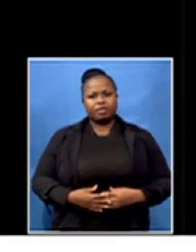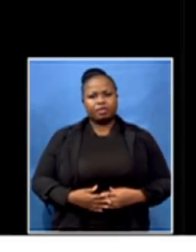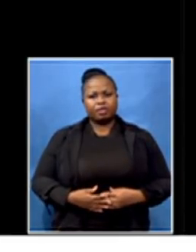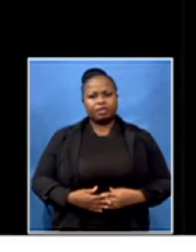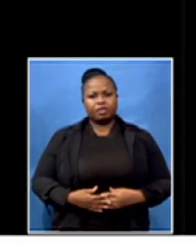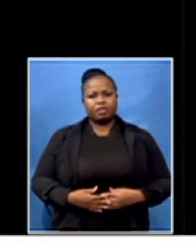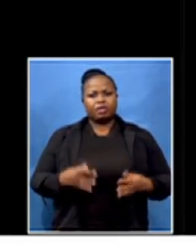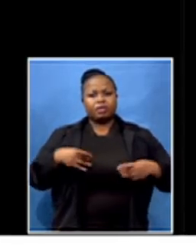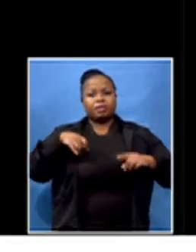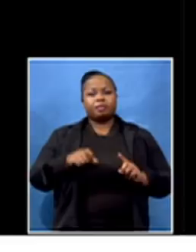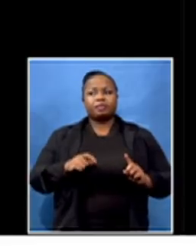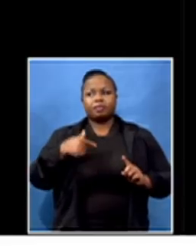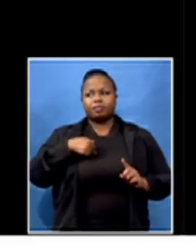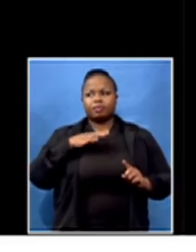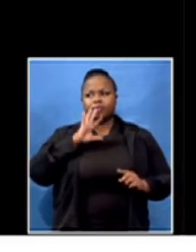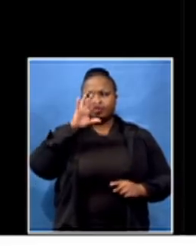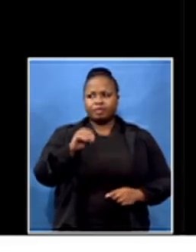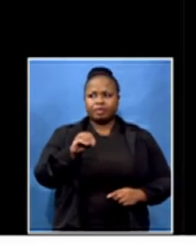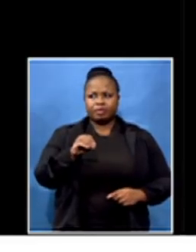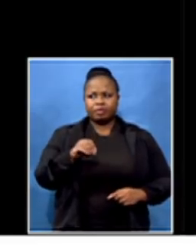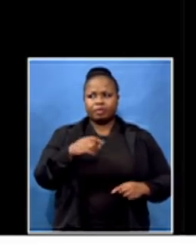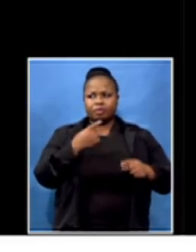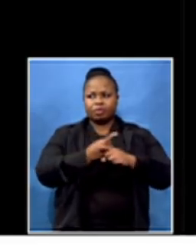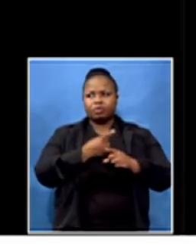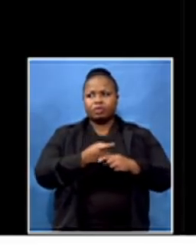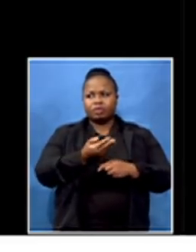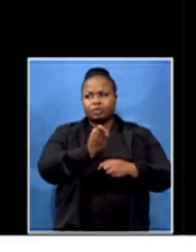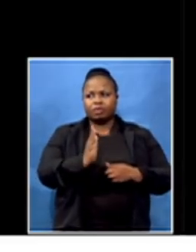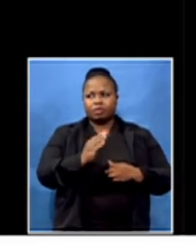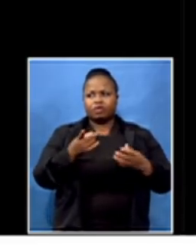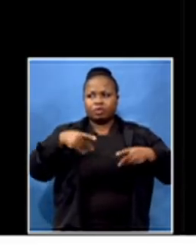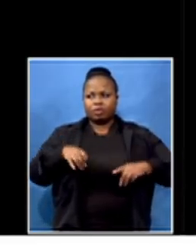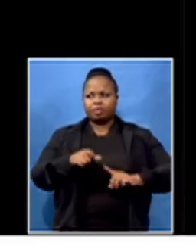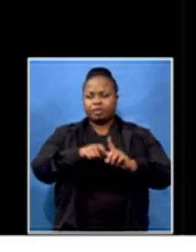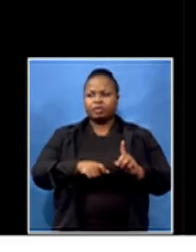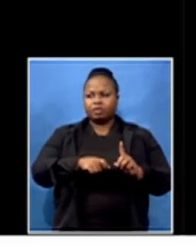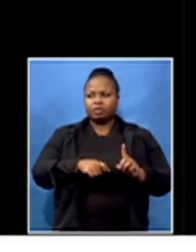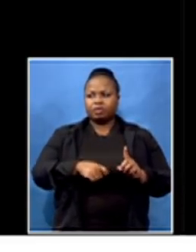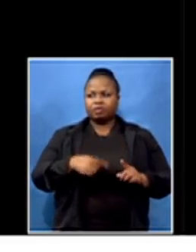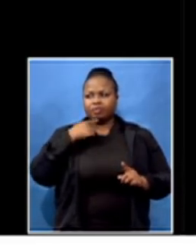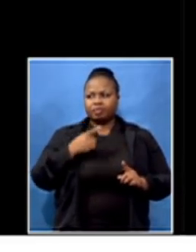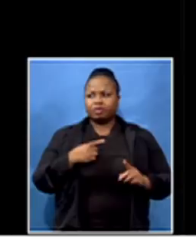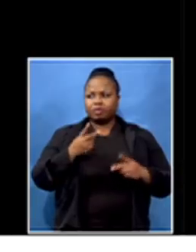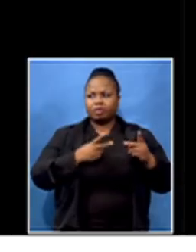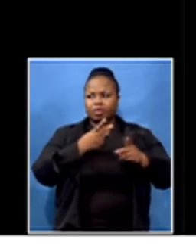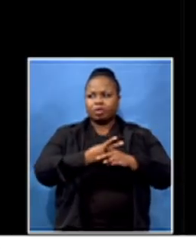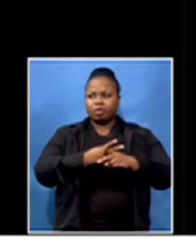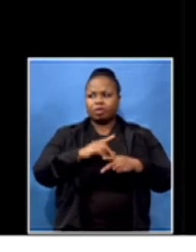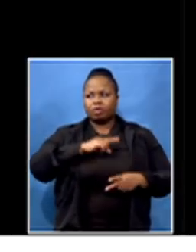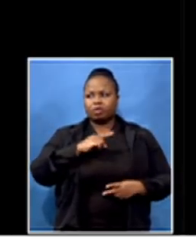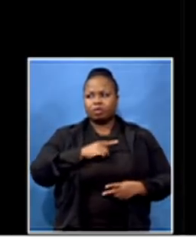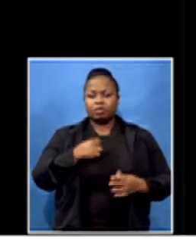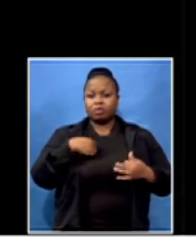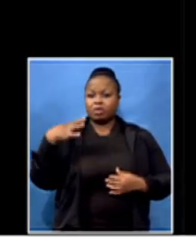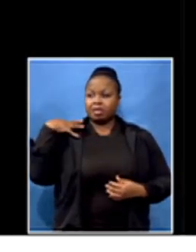Chair, my question goes to the Department of Health, Chairperson. When the minister